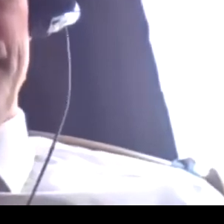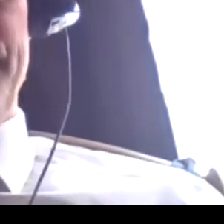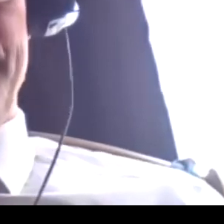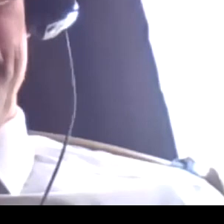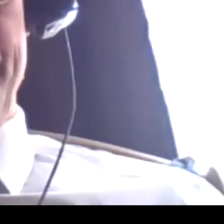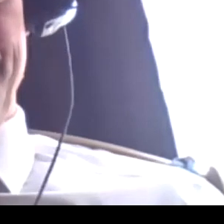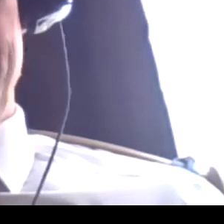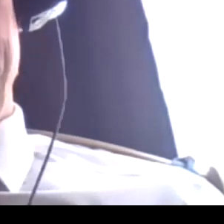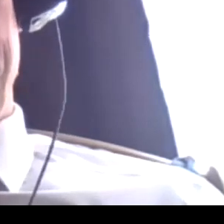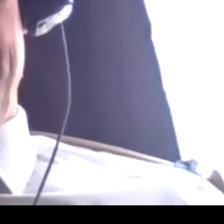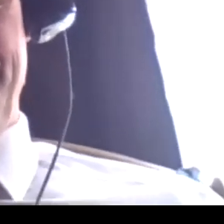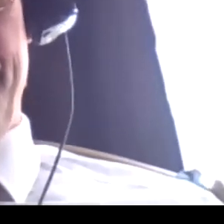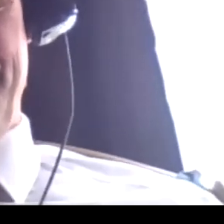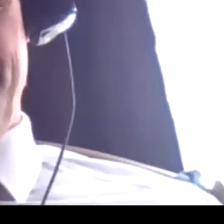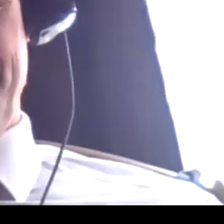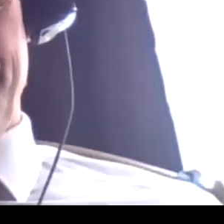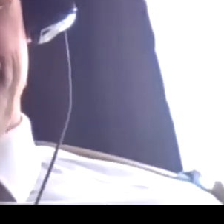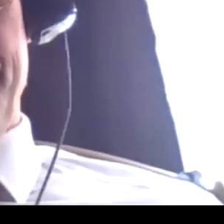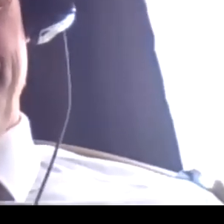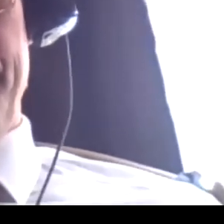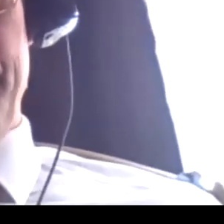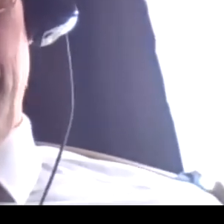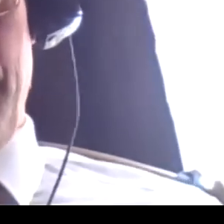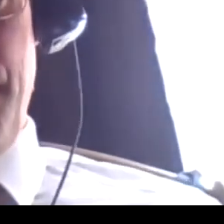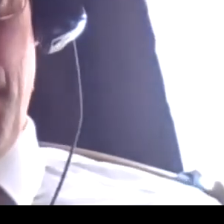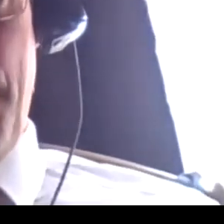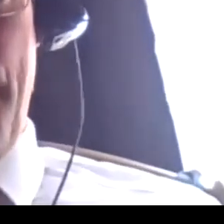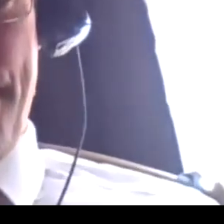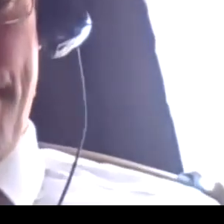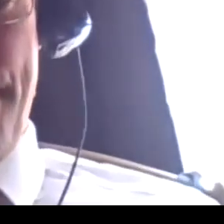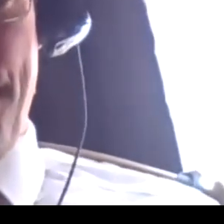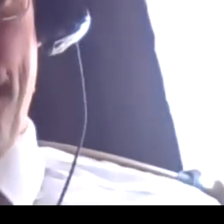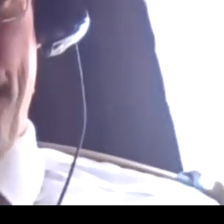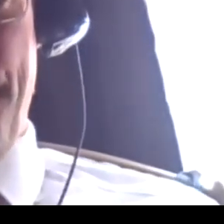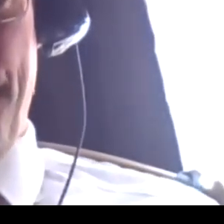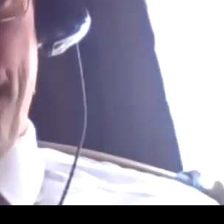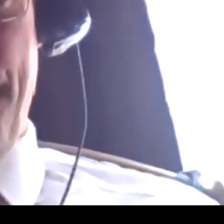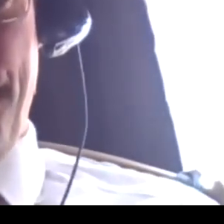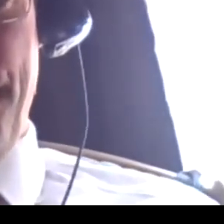recordings as we go along. So thanks, everybody. Bye-bye. Thank you. Bye-bye.